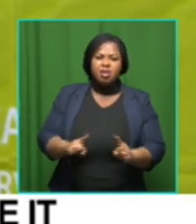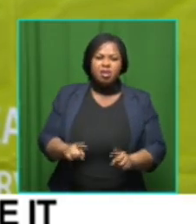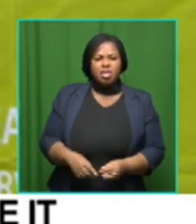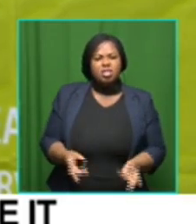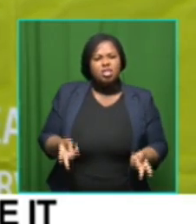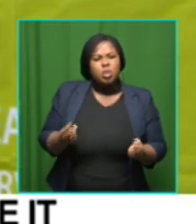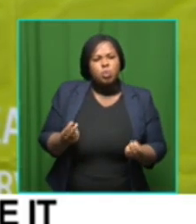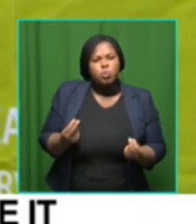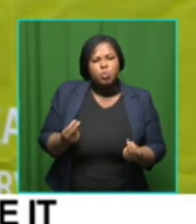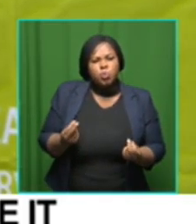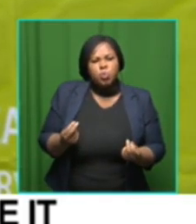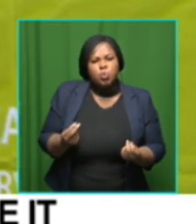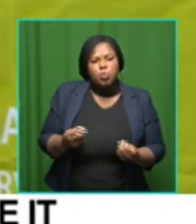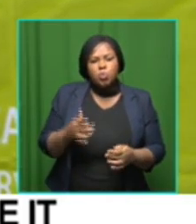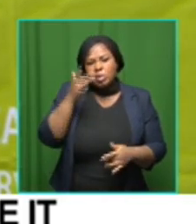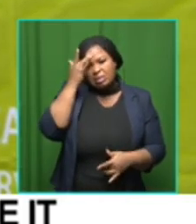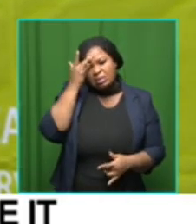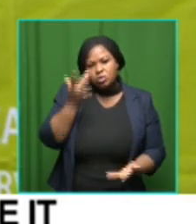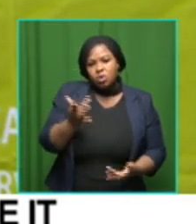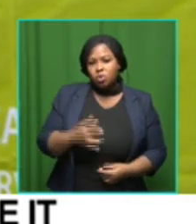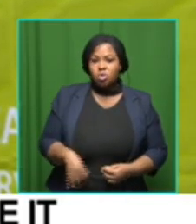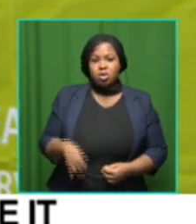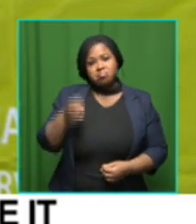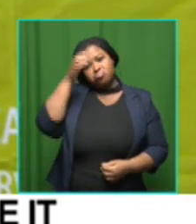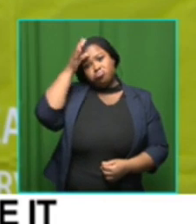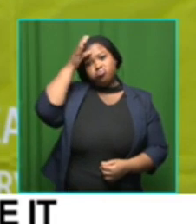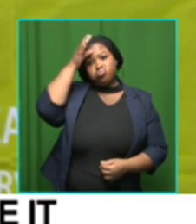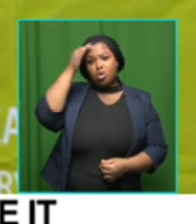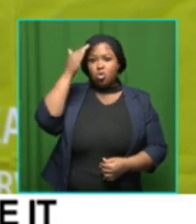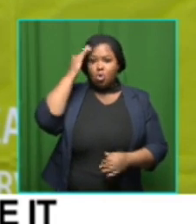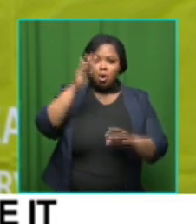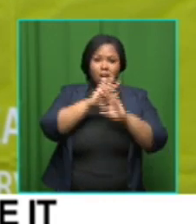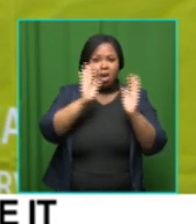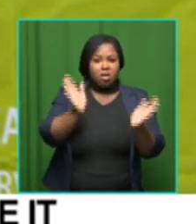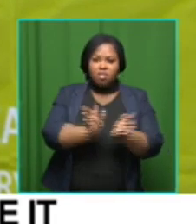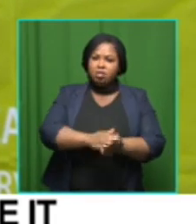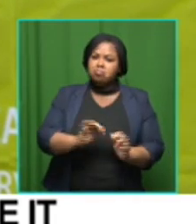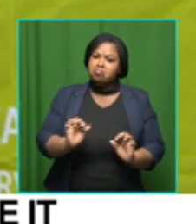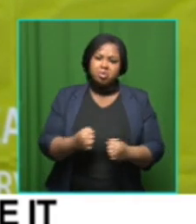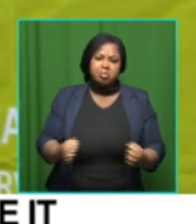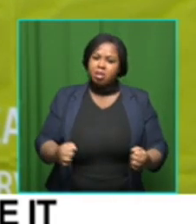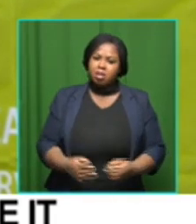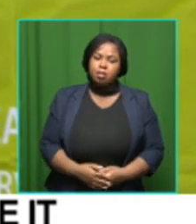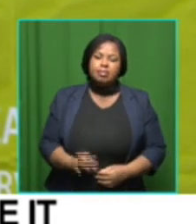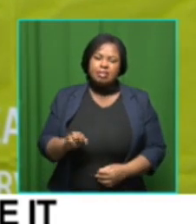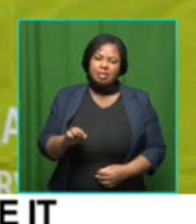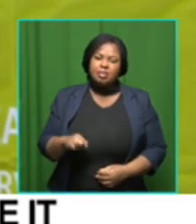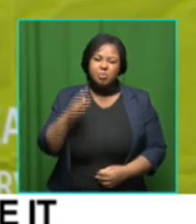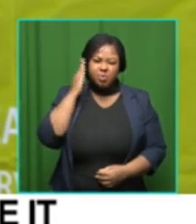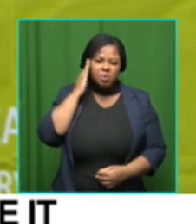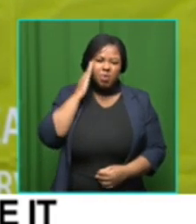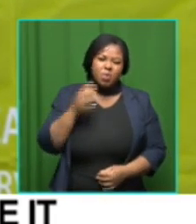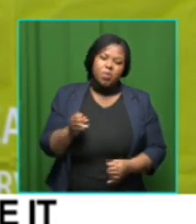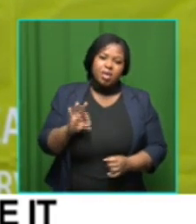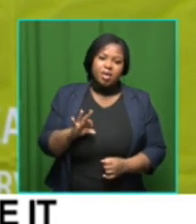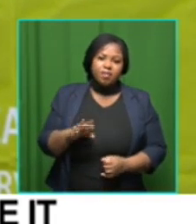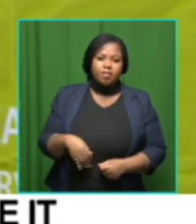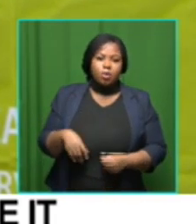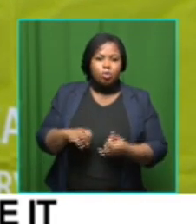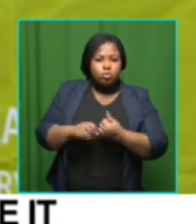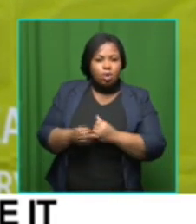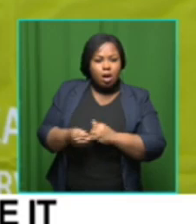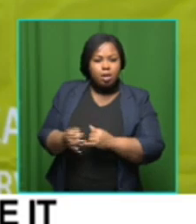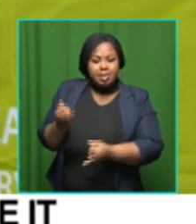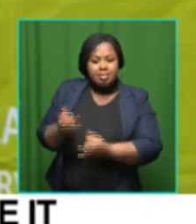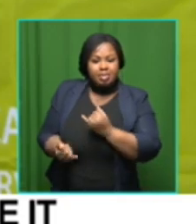new that not everybody can say they know everything about it. Maybe from some of our mistakes and our successes, we might be able to share